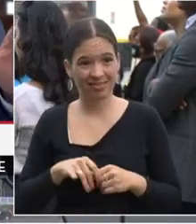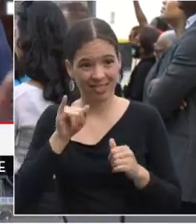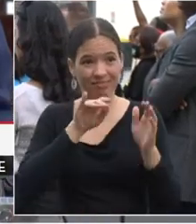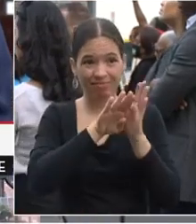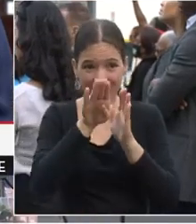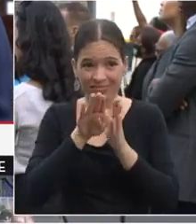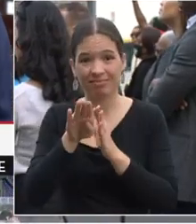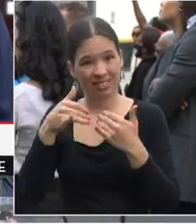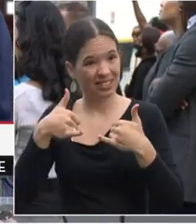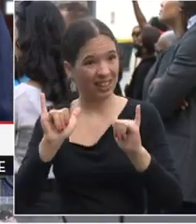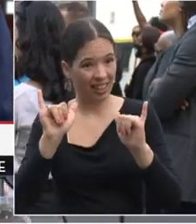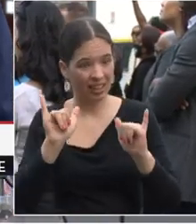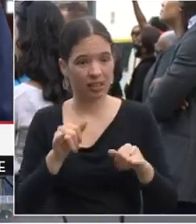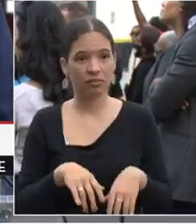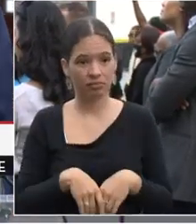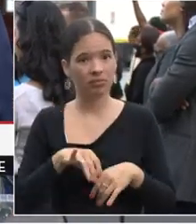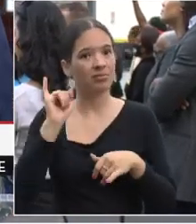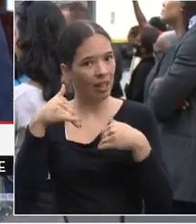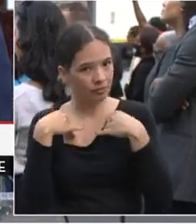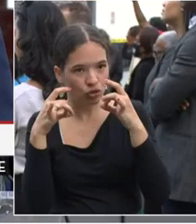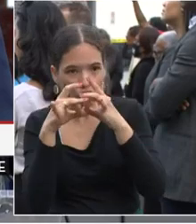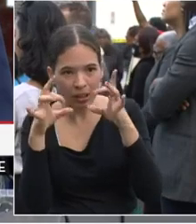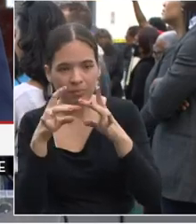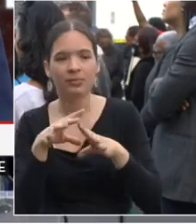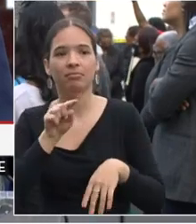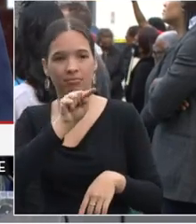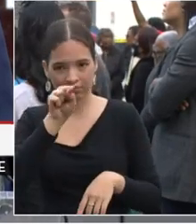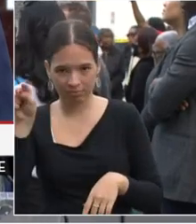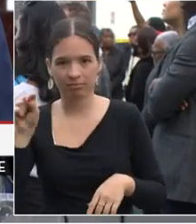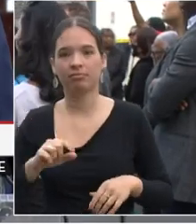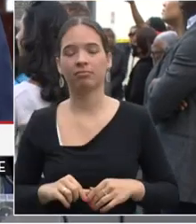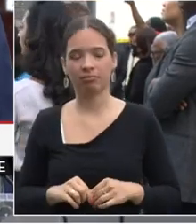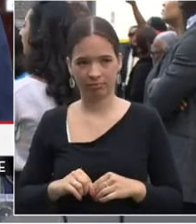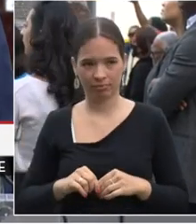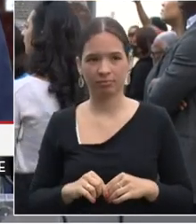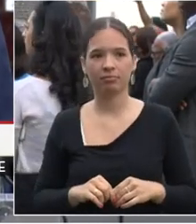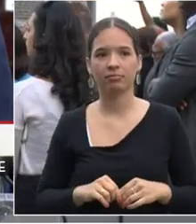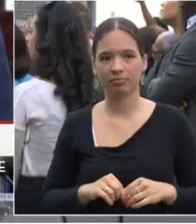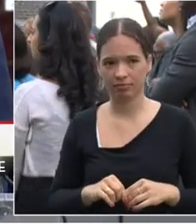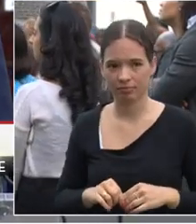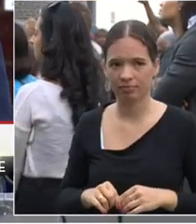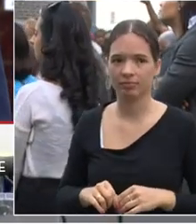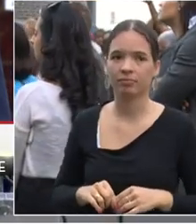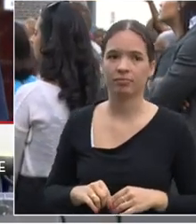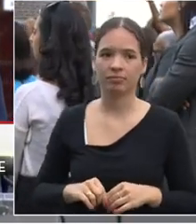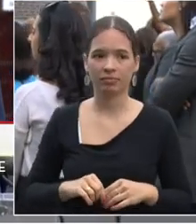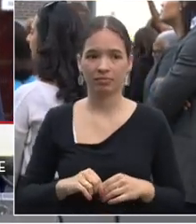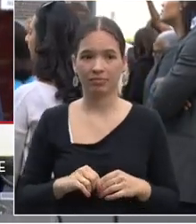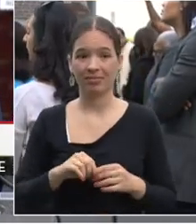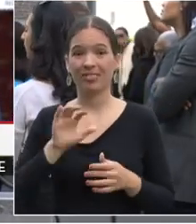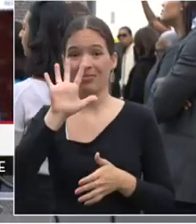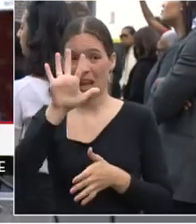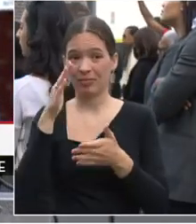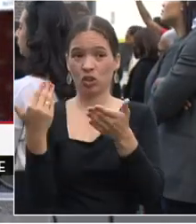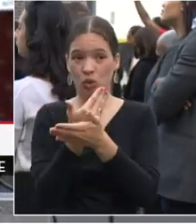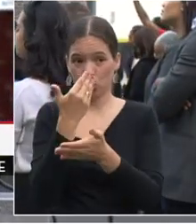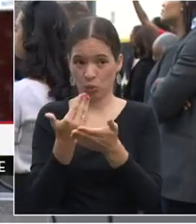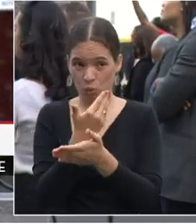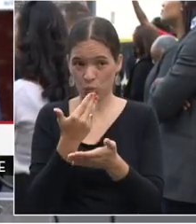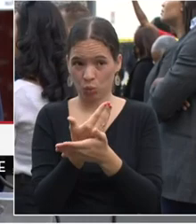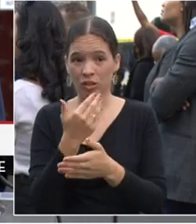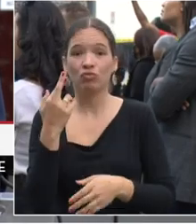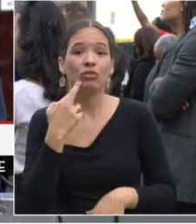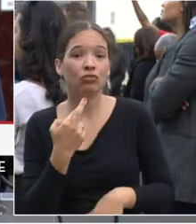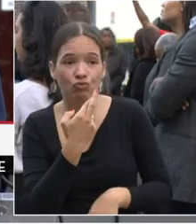new Starbucks, which the mayor mentioned as well. 5 new food service